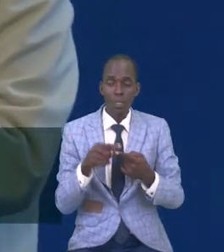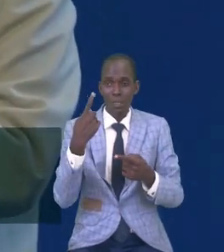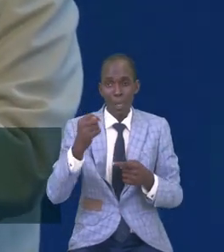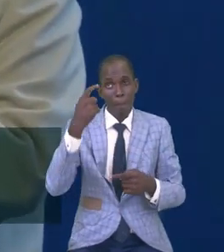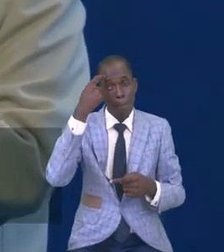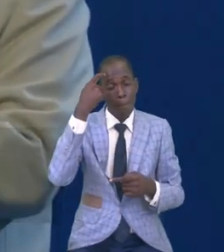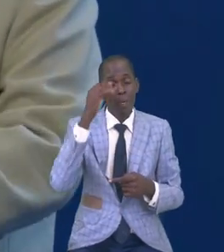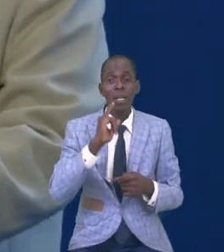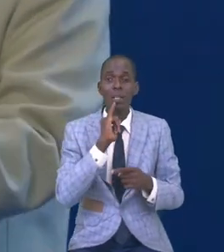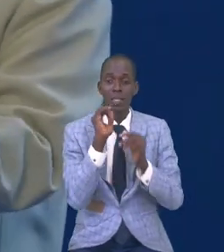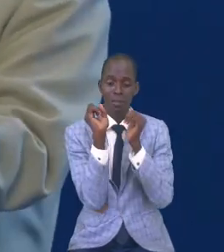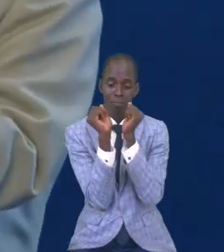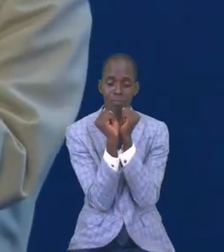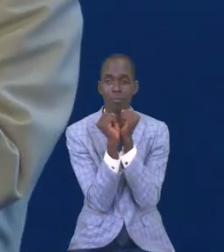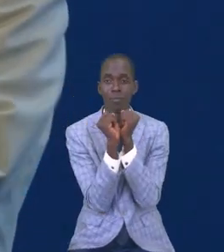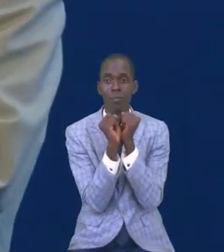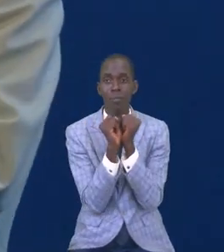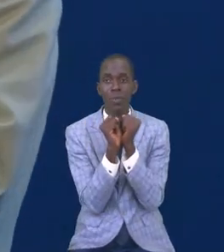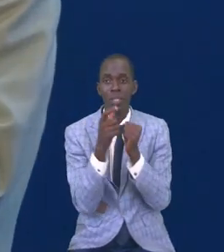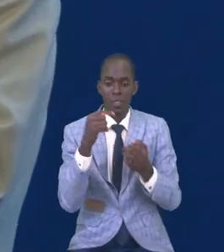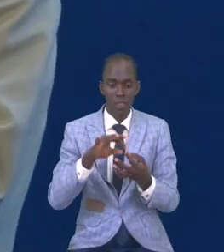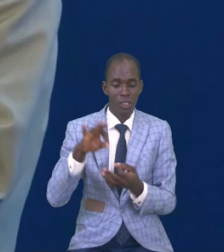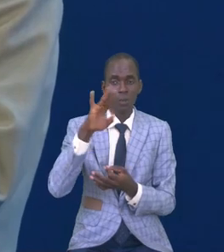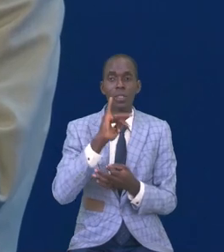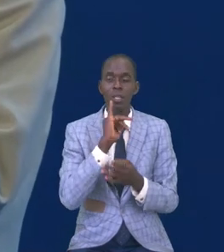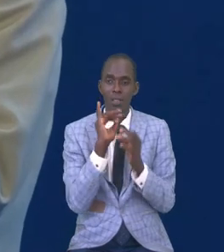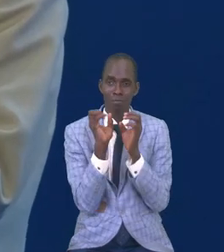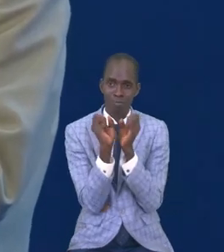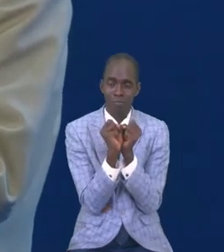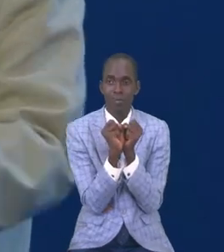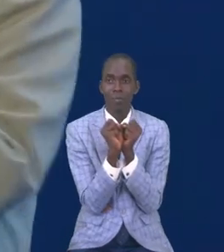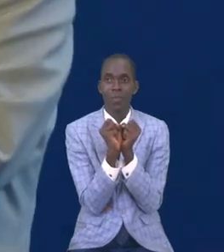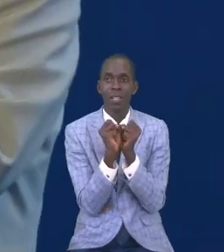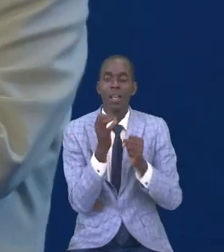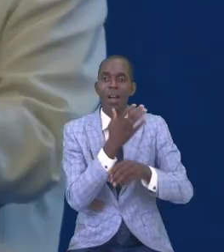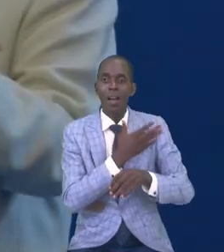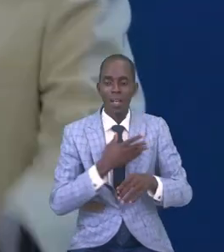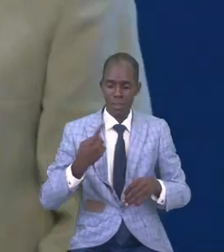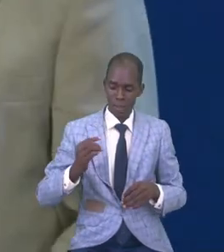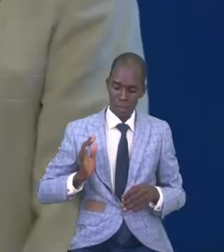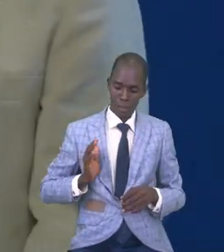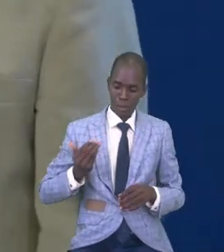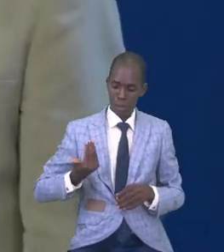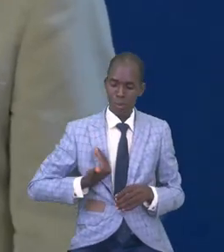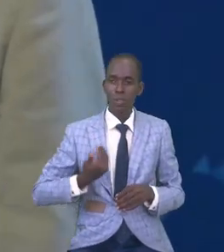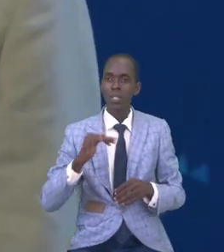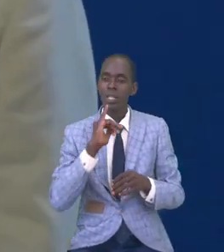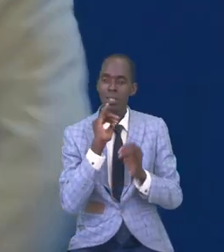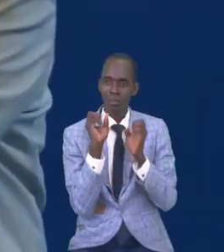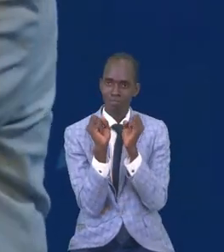up, the spirit is tied up, the soul is tied